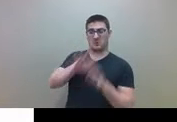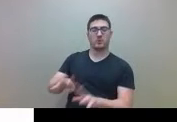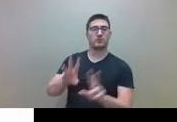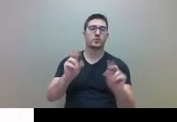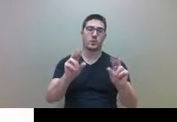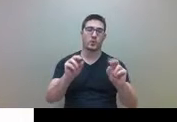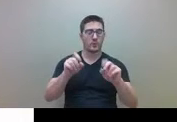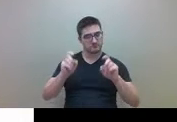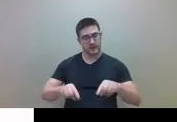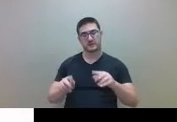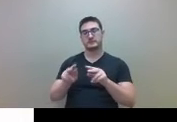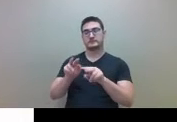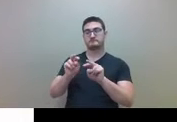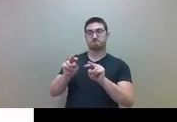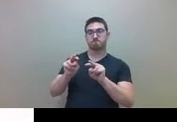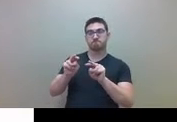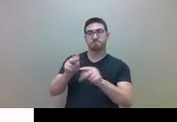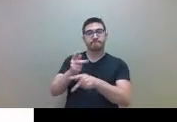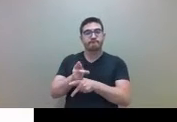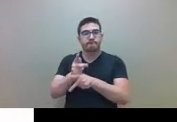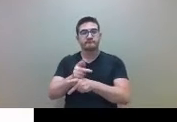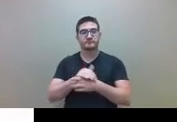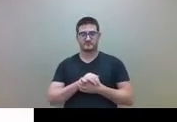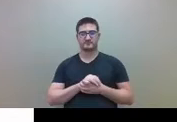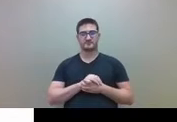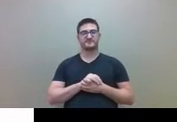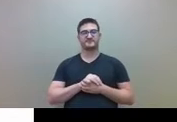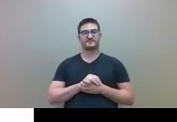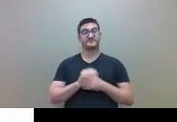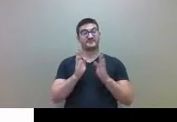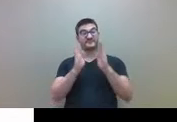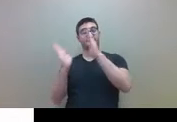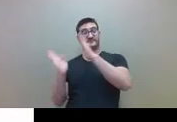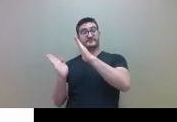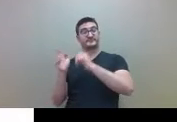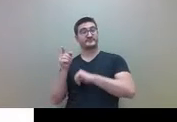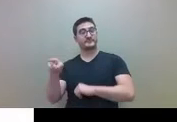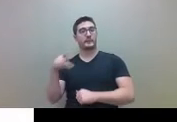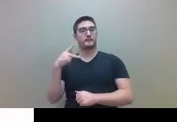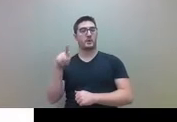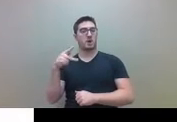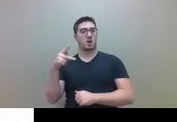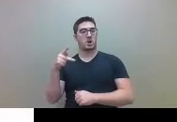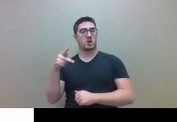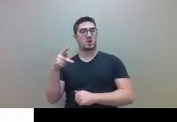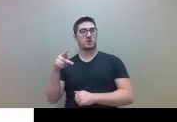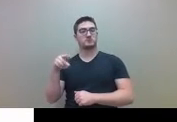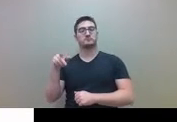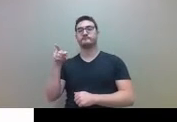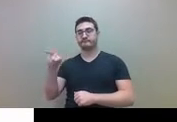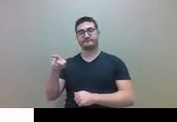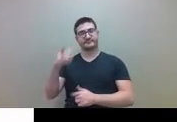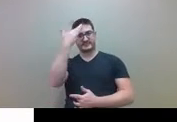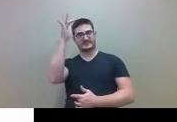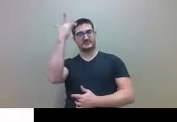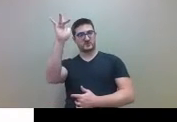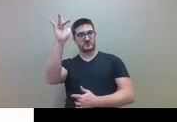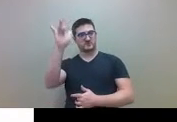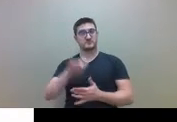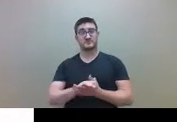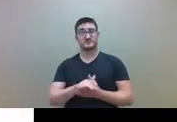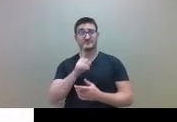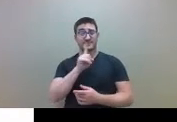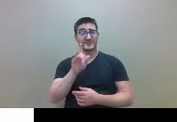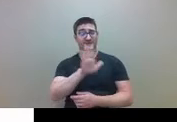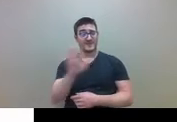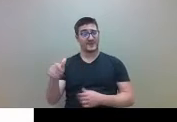Moving into intellectual, this is important. It's really important to stay engaged in your own life